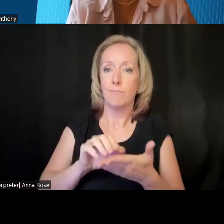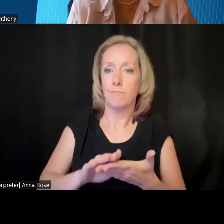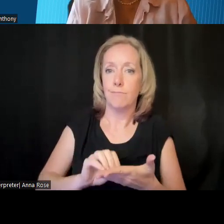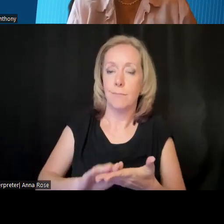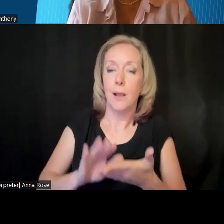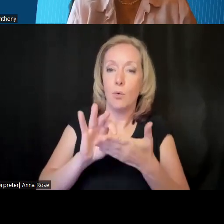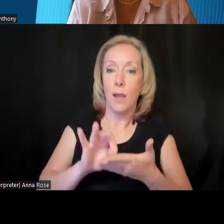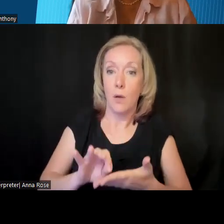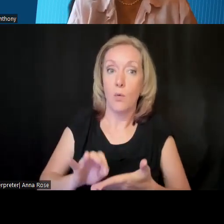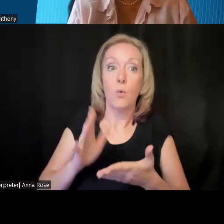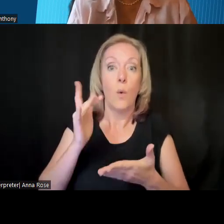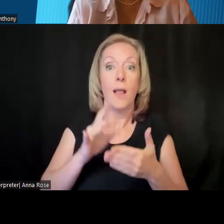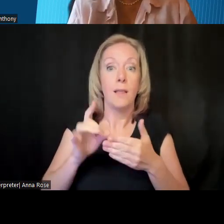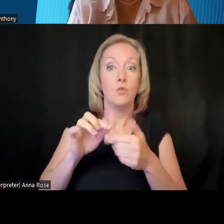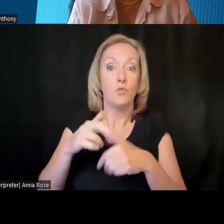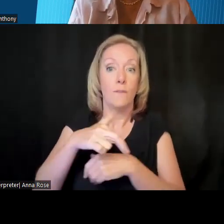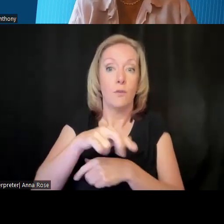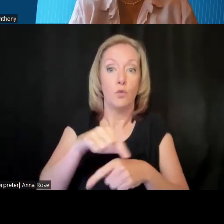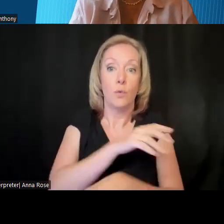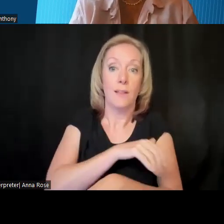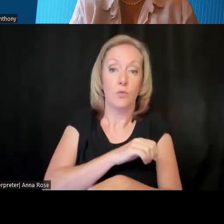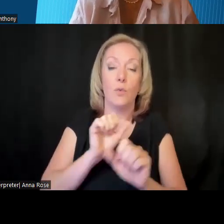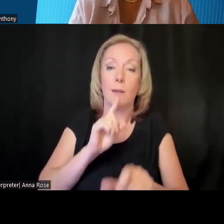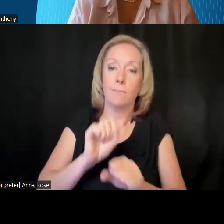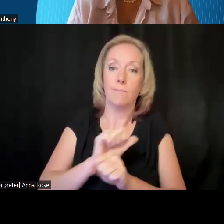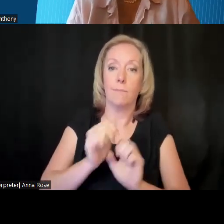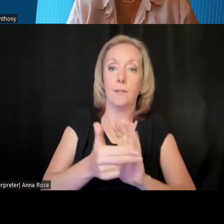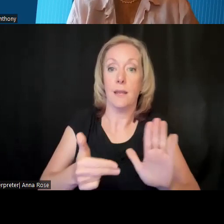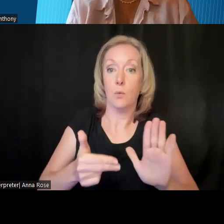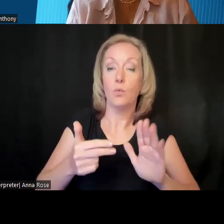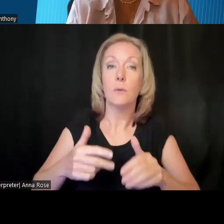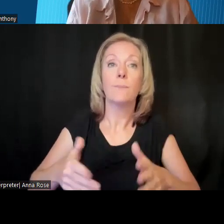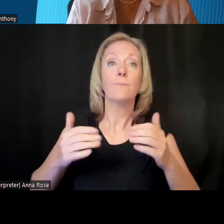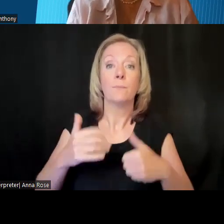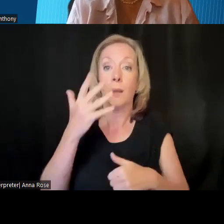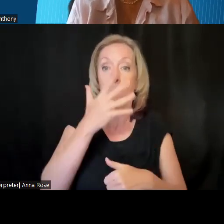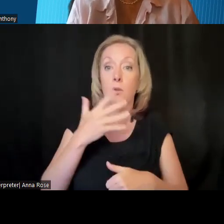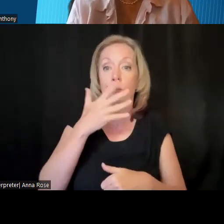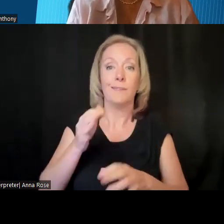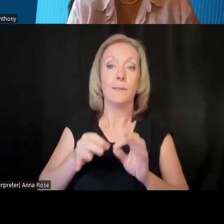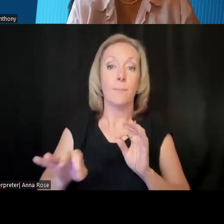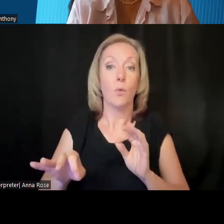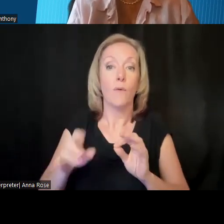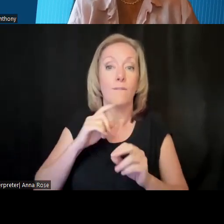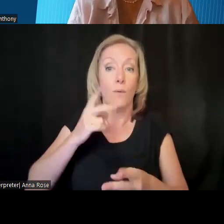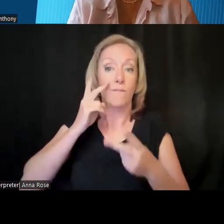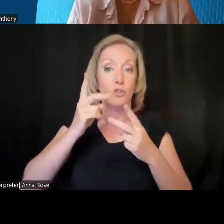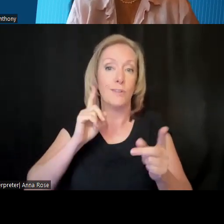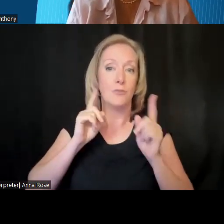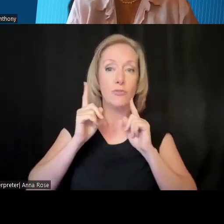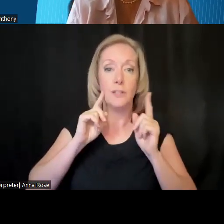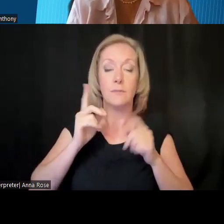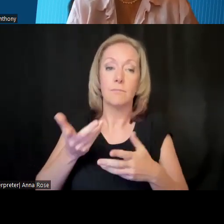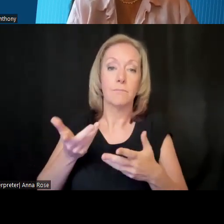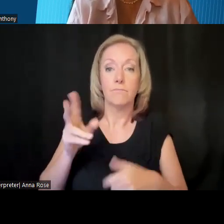in a next step referral to the clinician who can do the diagnosing. So appearance is pretty simple when it comes to vision and hearing. We're kind